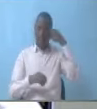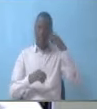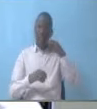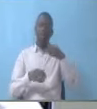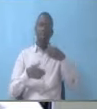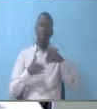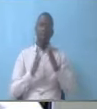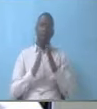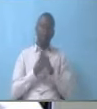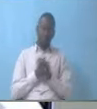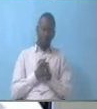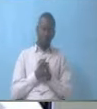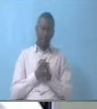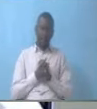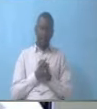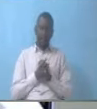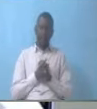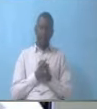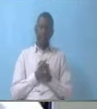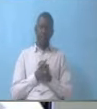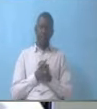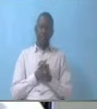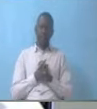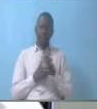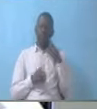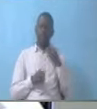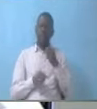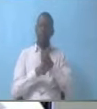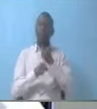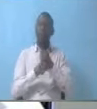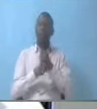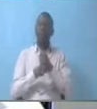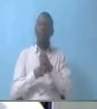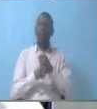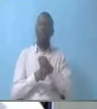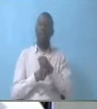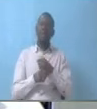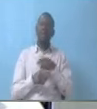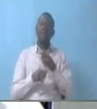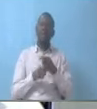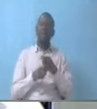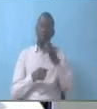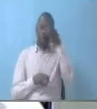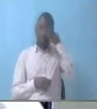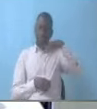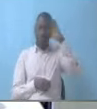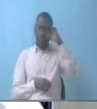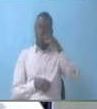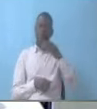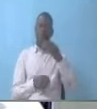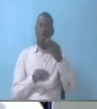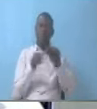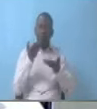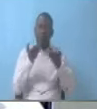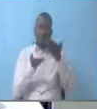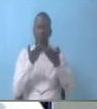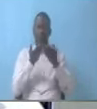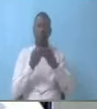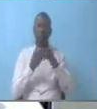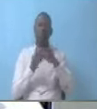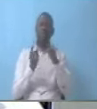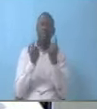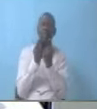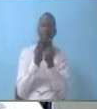na yewen ci jamonoom. Was associated with the establishment and operation of the Commission for the Evaluation of Assets and Properties and the Prevention of